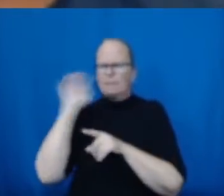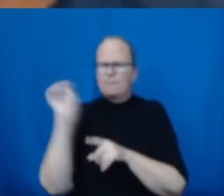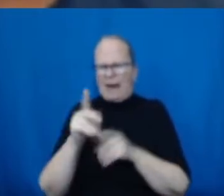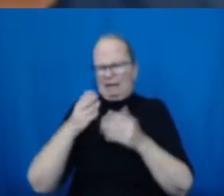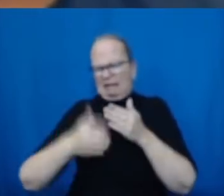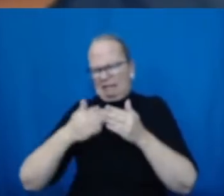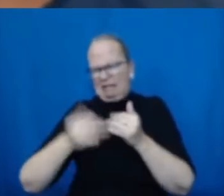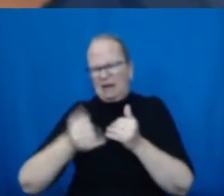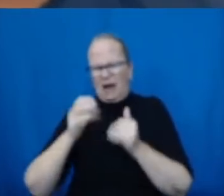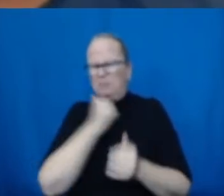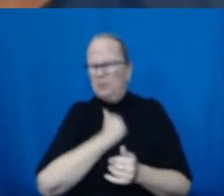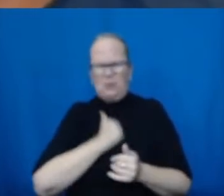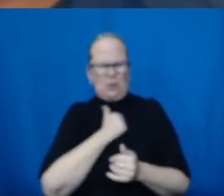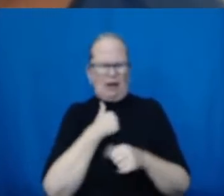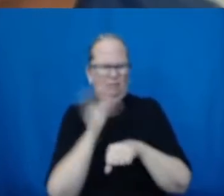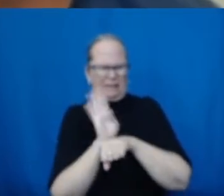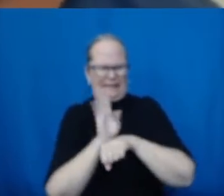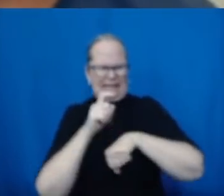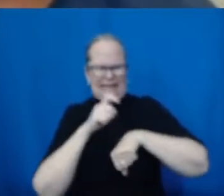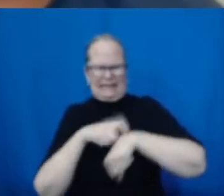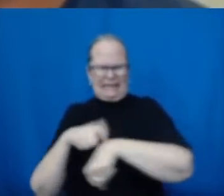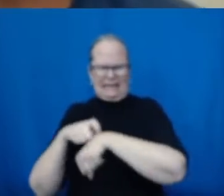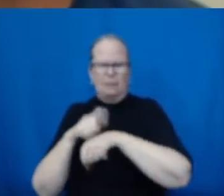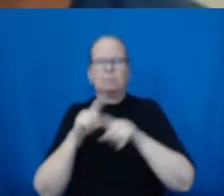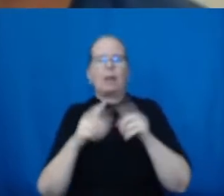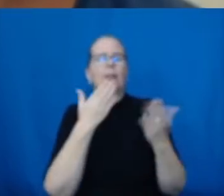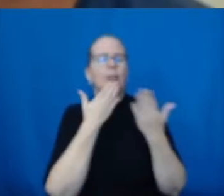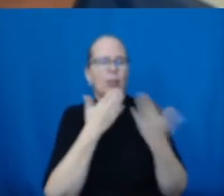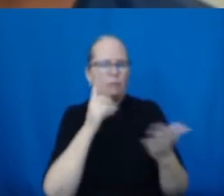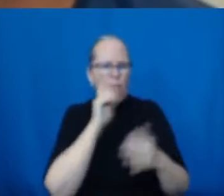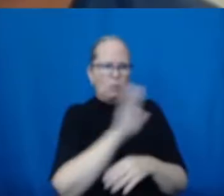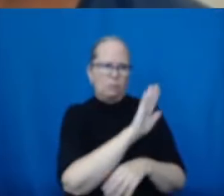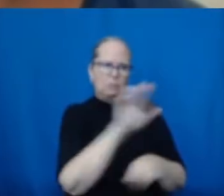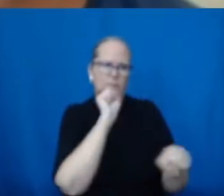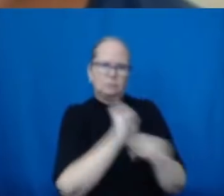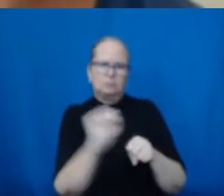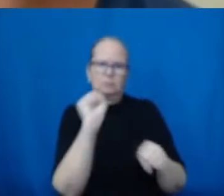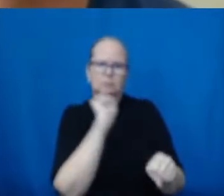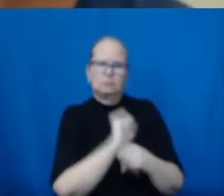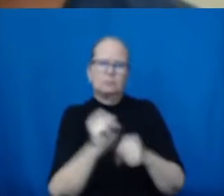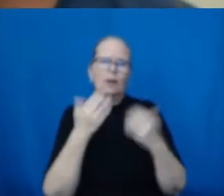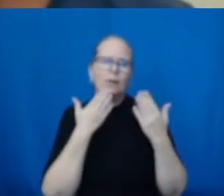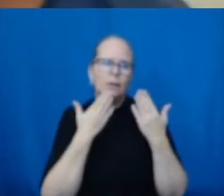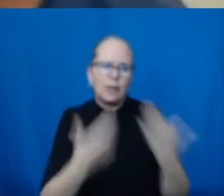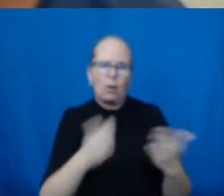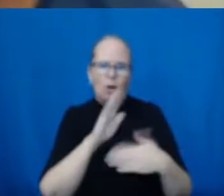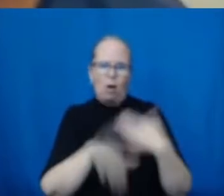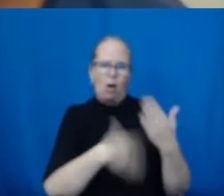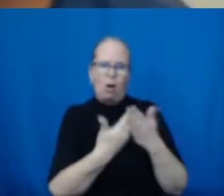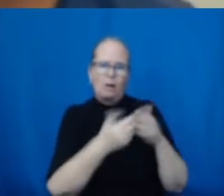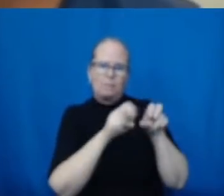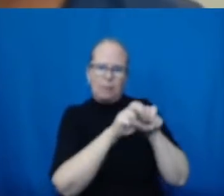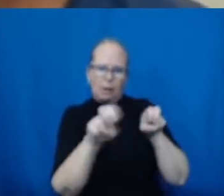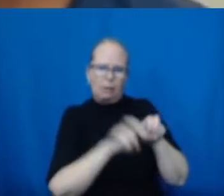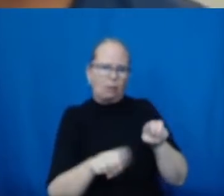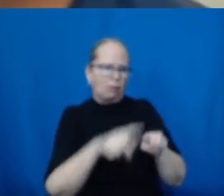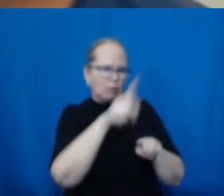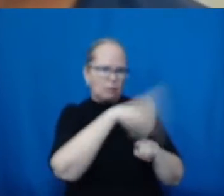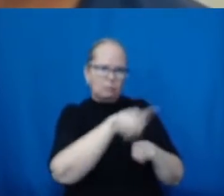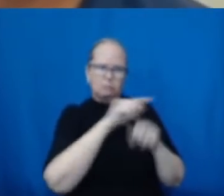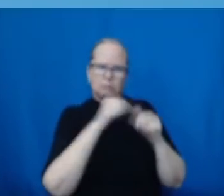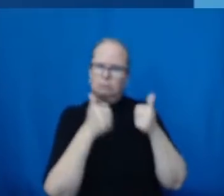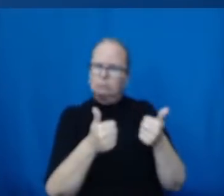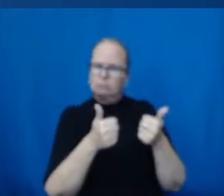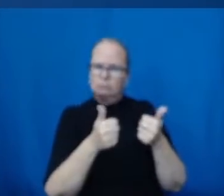for all the incredible work that you do. We really need you guys. Go team. Go. Thank you so very much. And thank you for